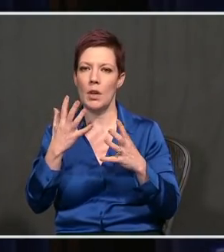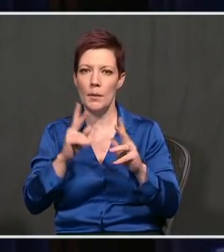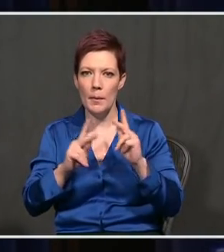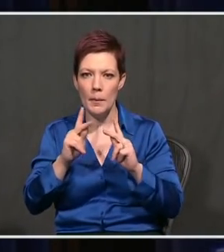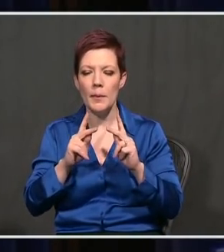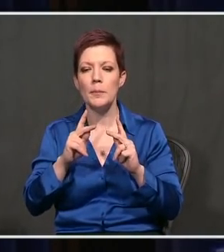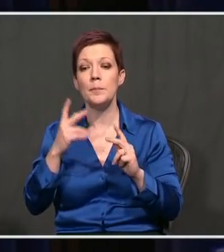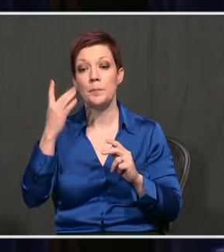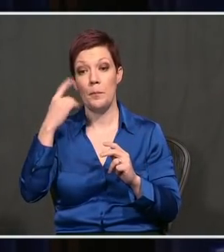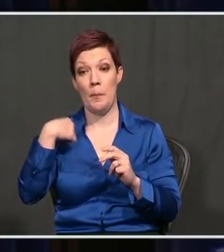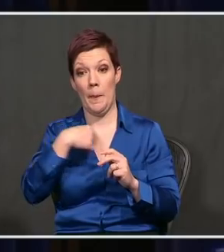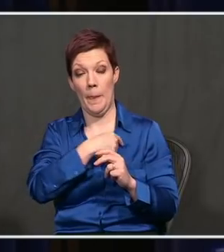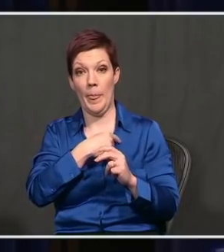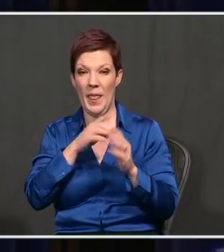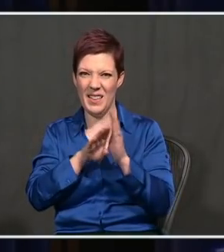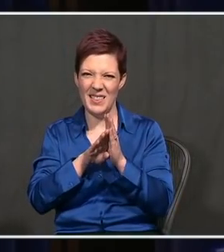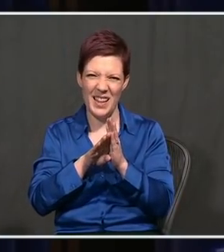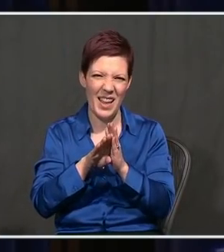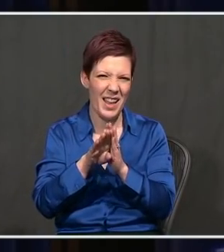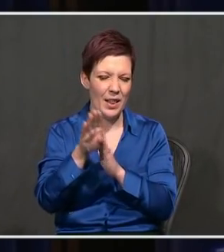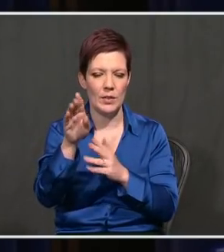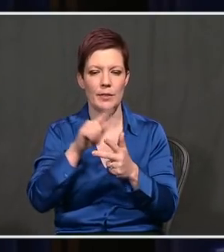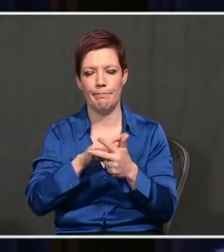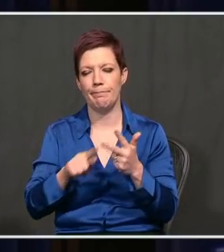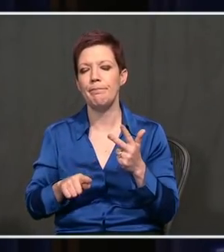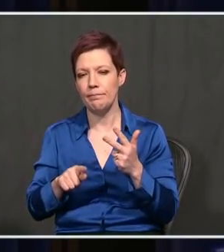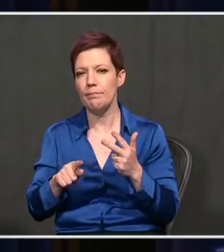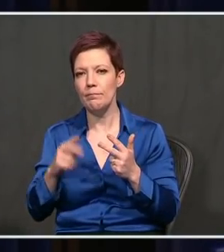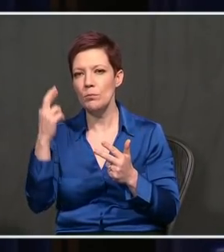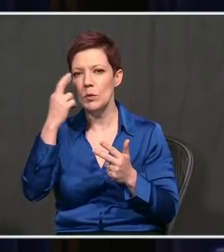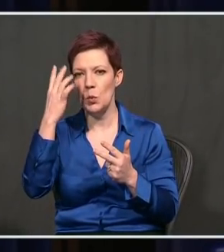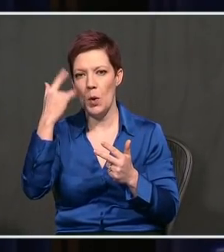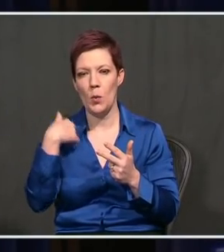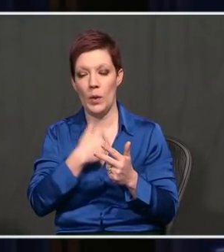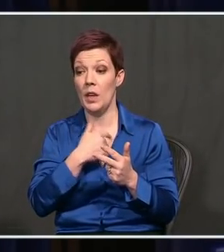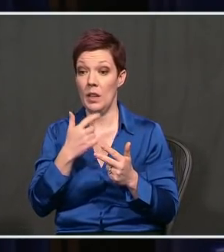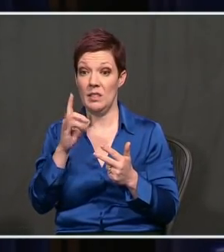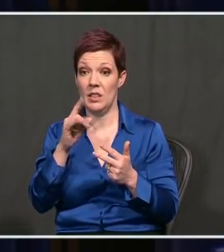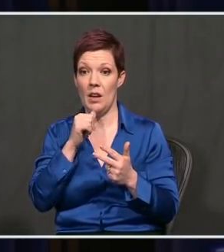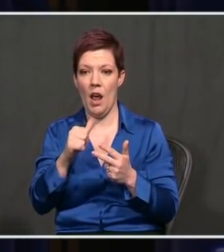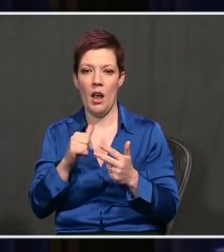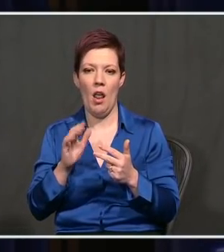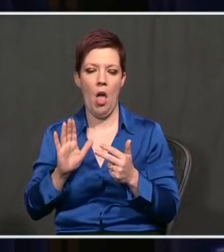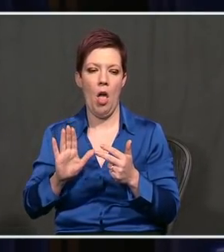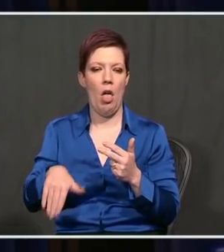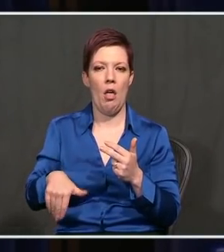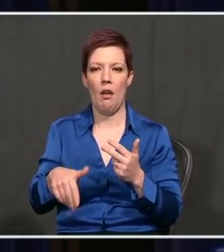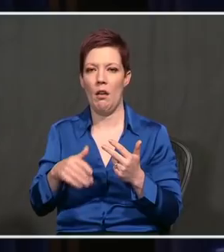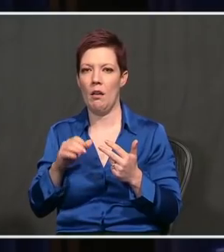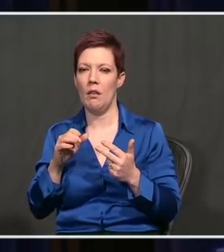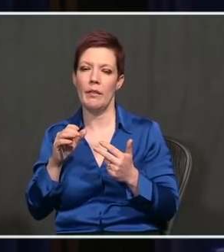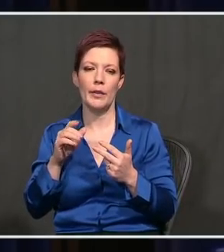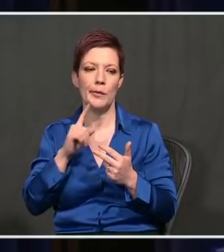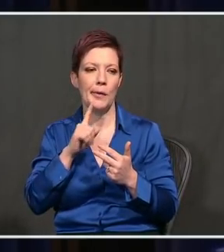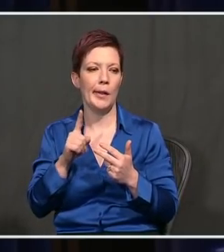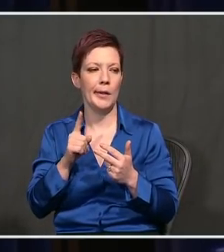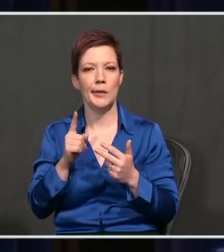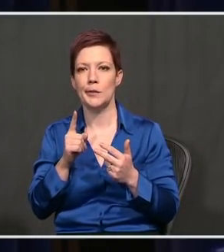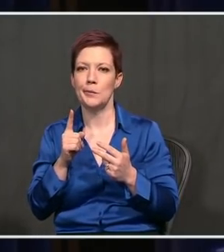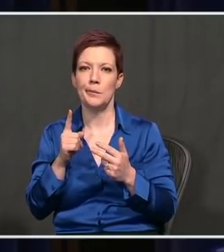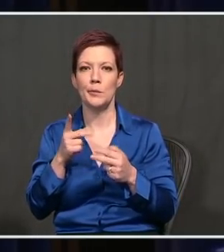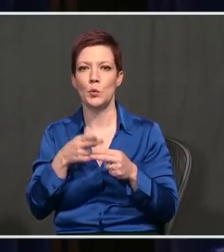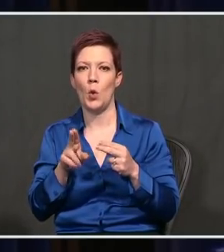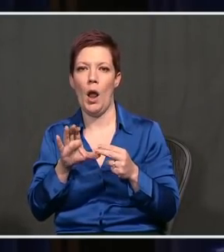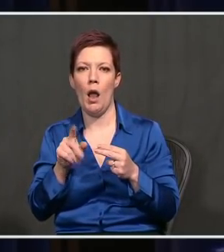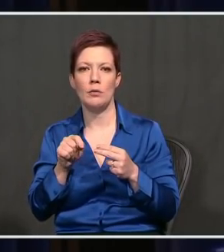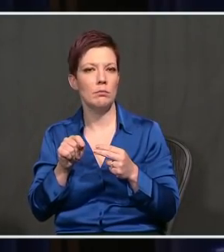to accelerate the development of these vaccines. We did not cut corners, and these are the reason why I